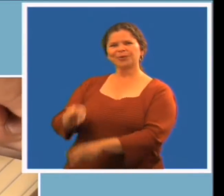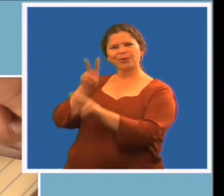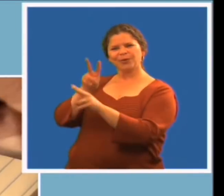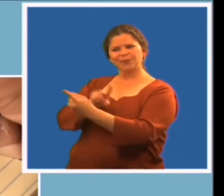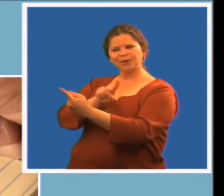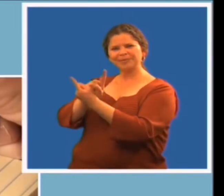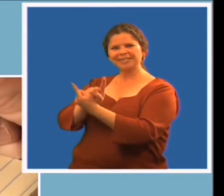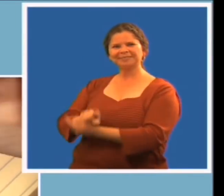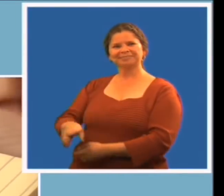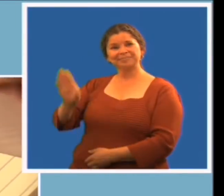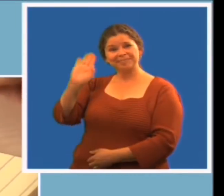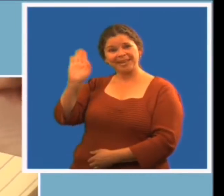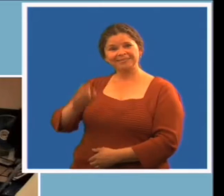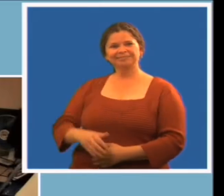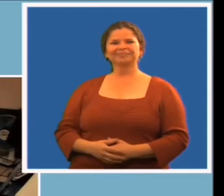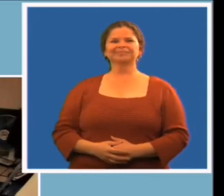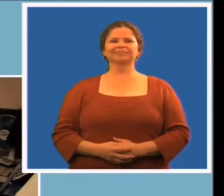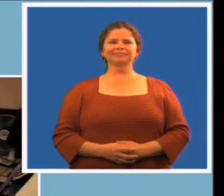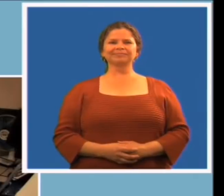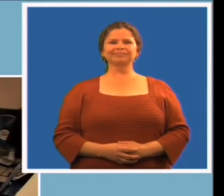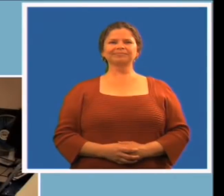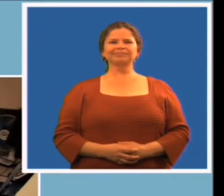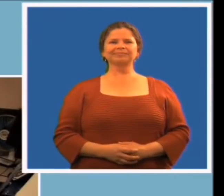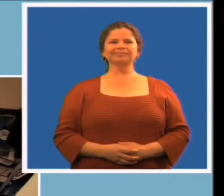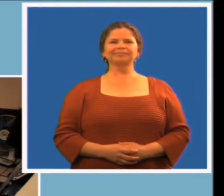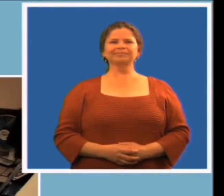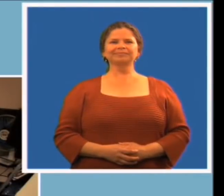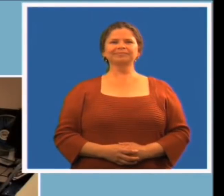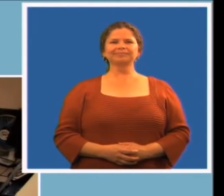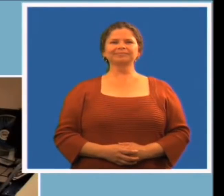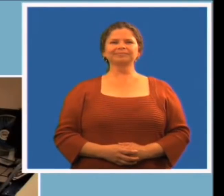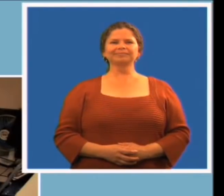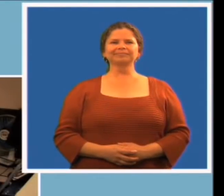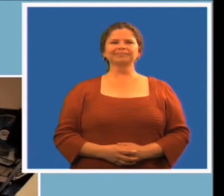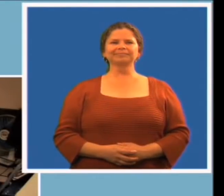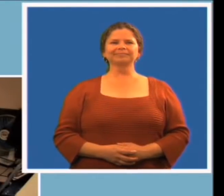For sure. Thank you very much. Look forward to meeting you. Bye-bye.